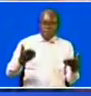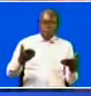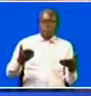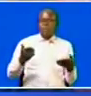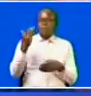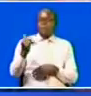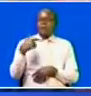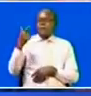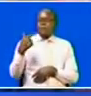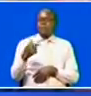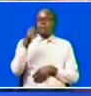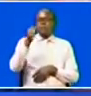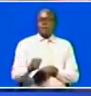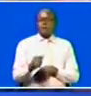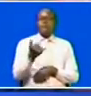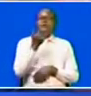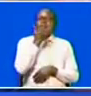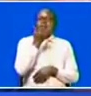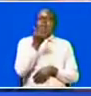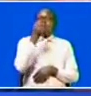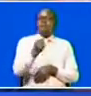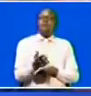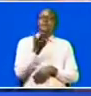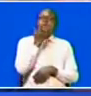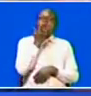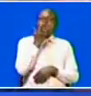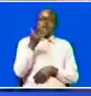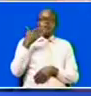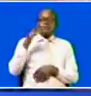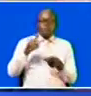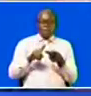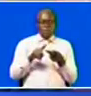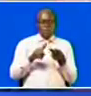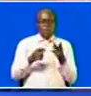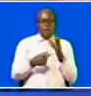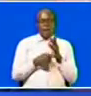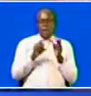by South Nyanza Sugar, commonly known as Sony Sugar.